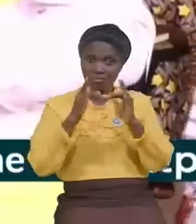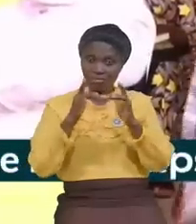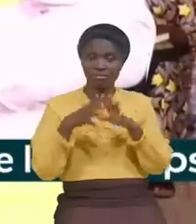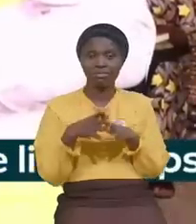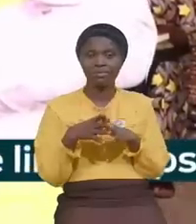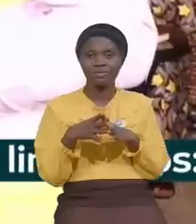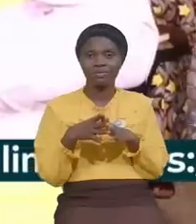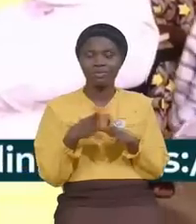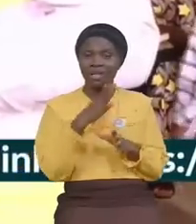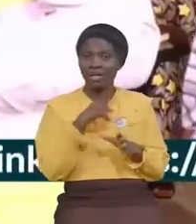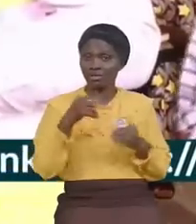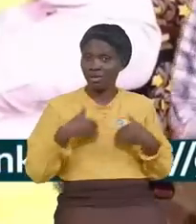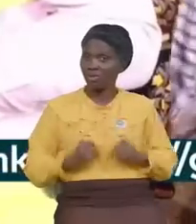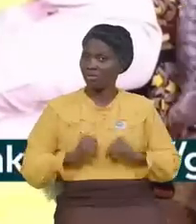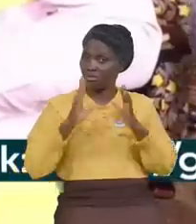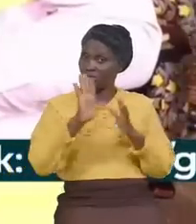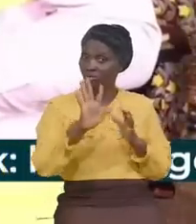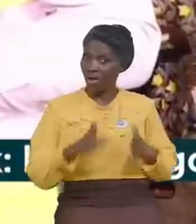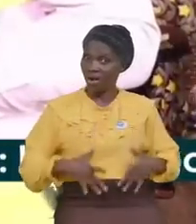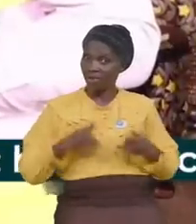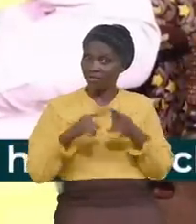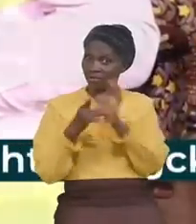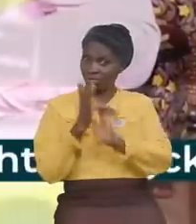and you are giving your life to Christ,